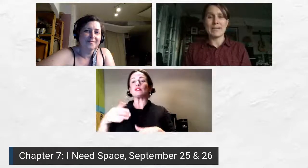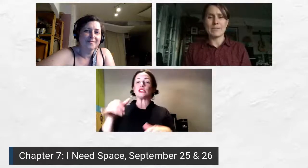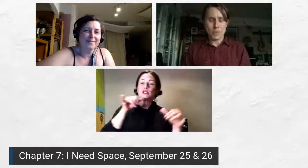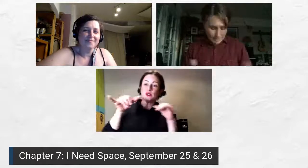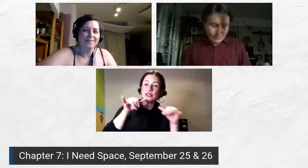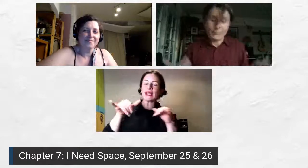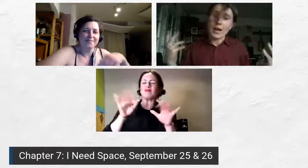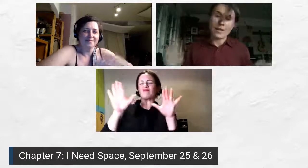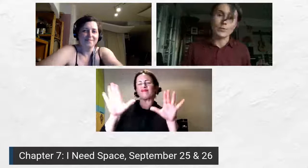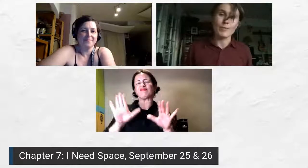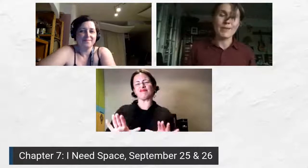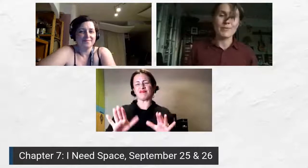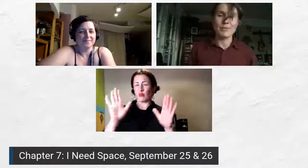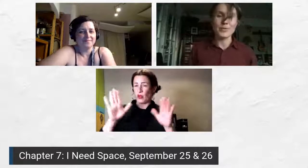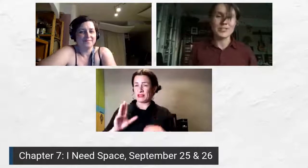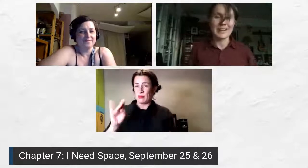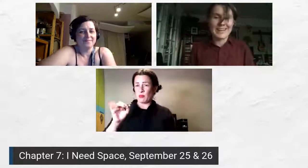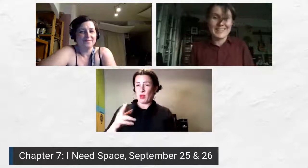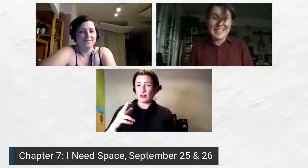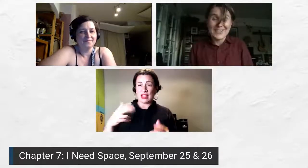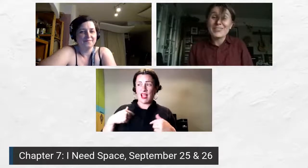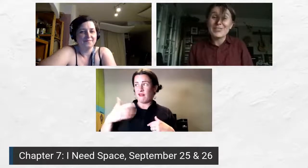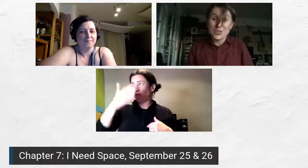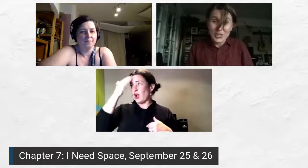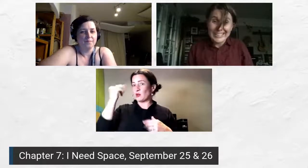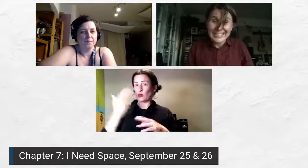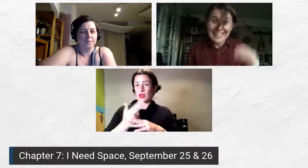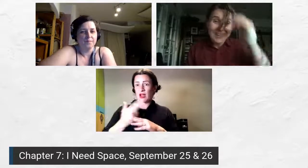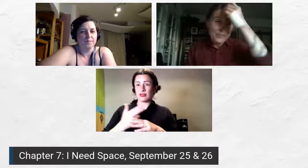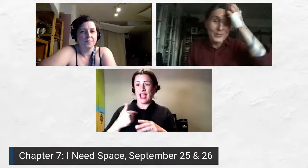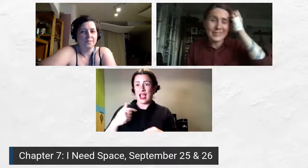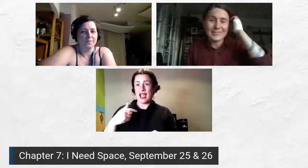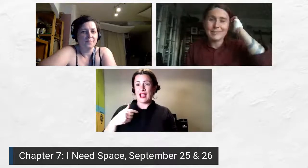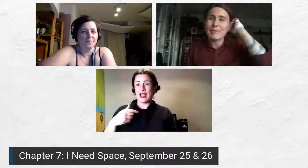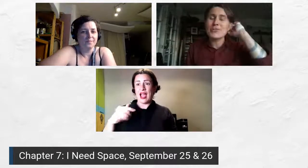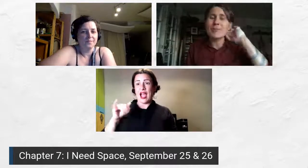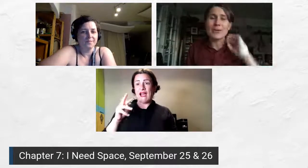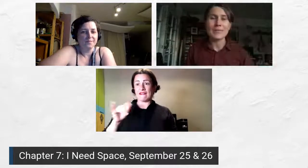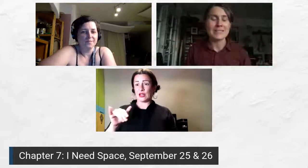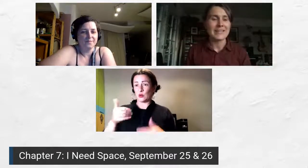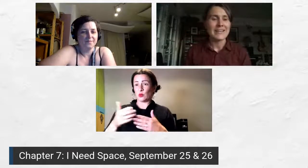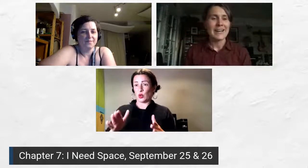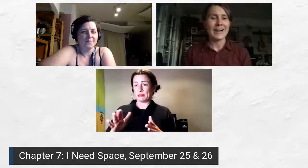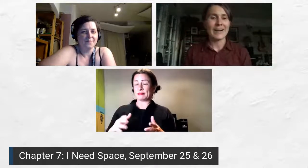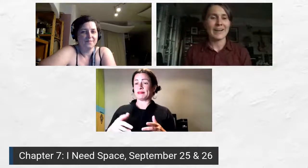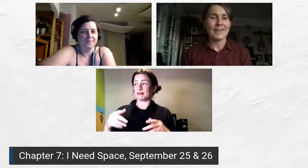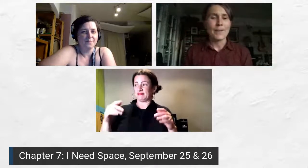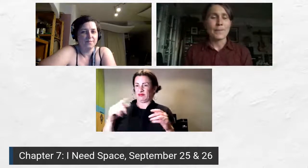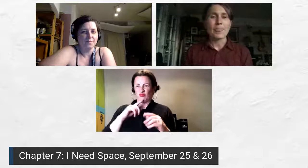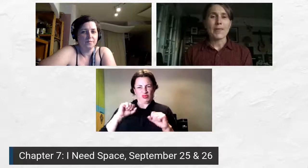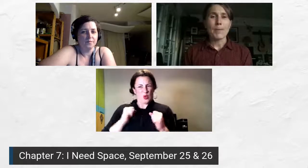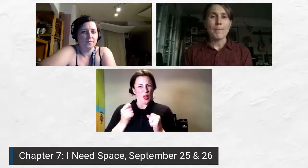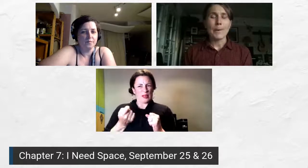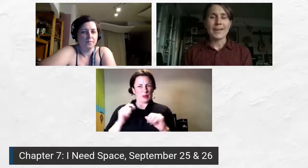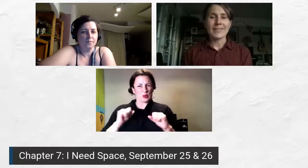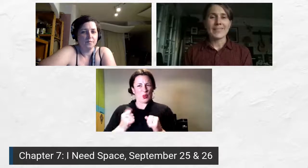amazing, amazing merch. I forgot to wear my Ivy Room shirt tonight because it's actually a little chilly in California, by which I mean Oakland. So